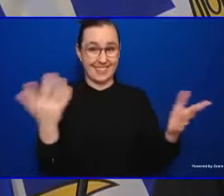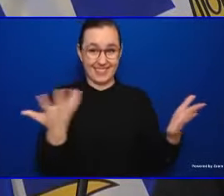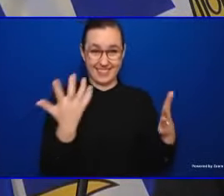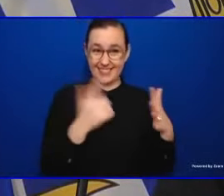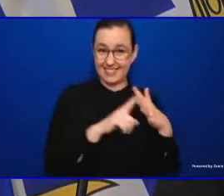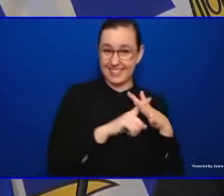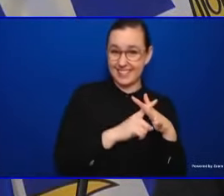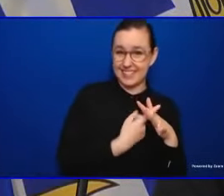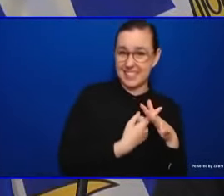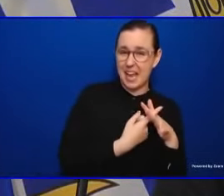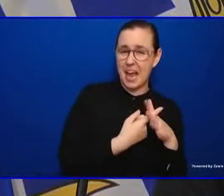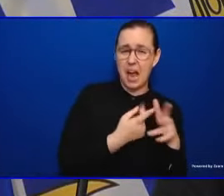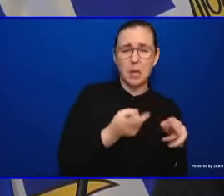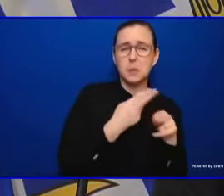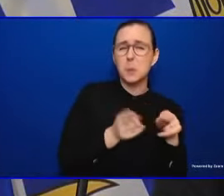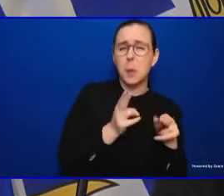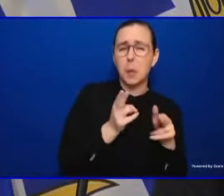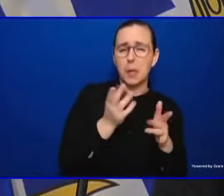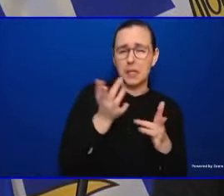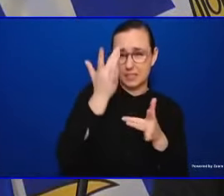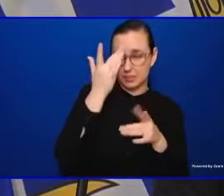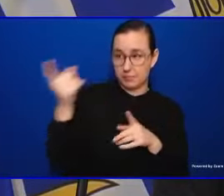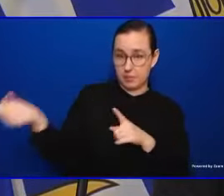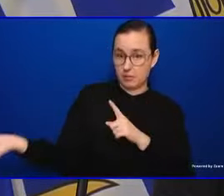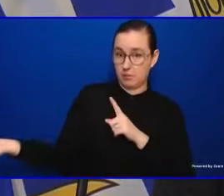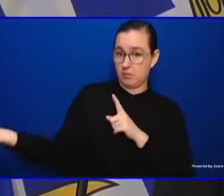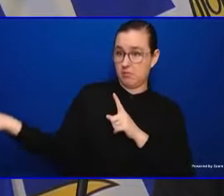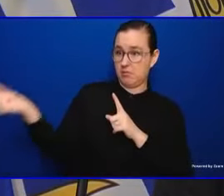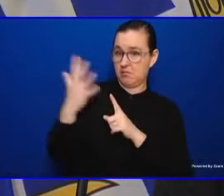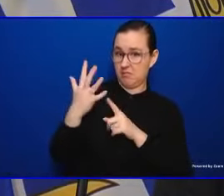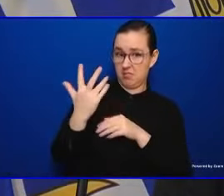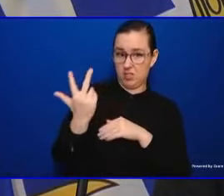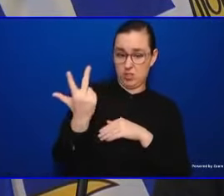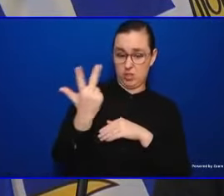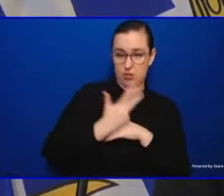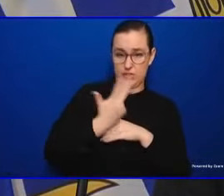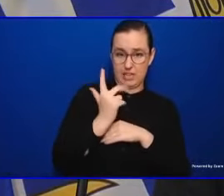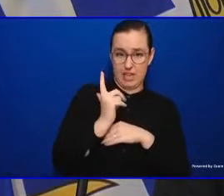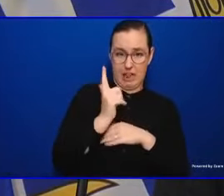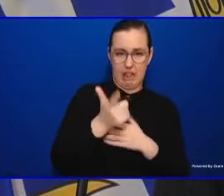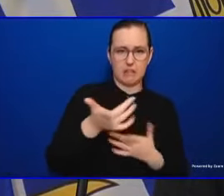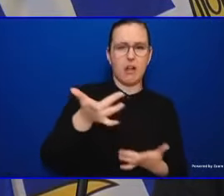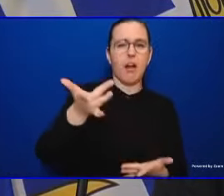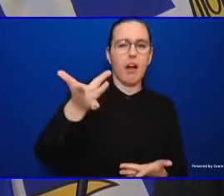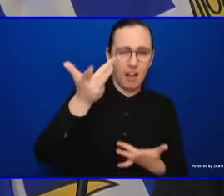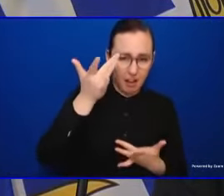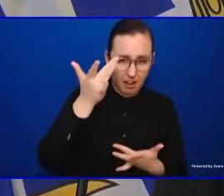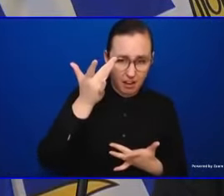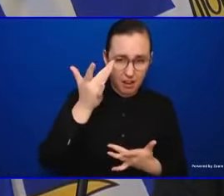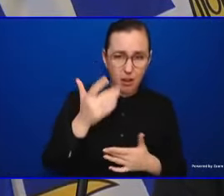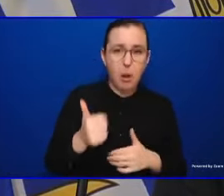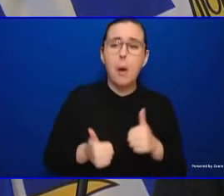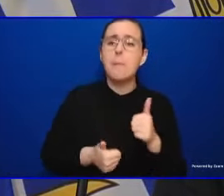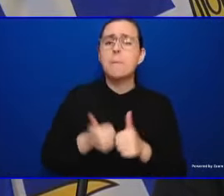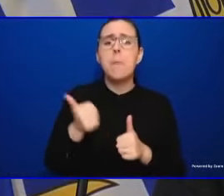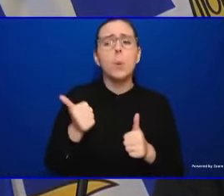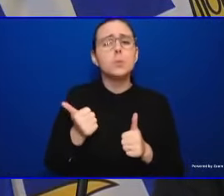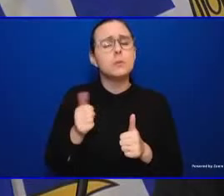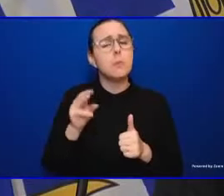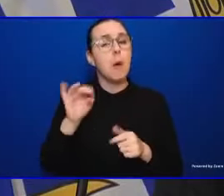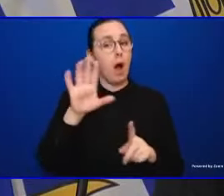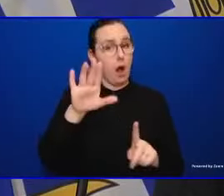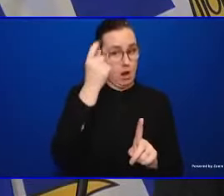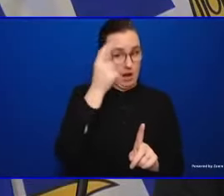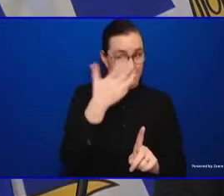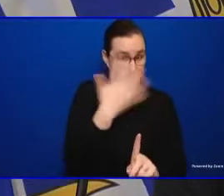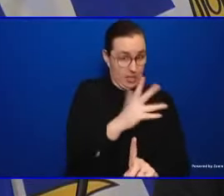so about 3 days, and that the illness is mostly mild if you're vaccinated and you have that level of protection,